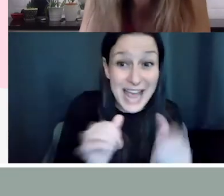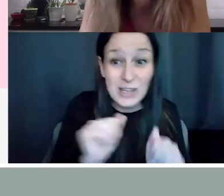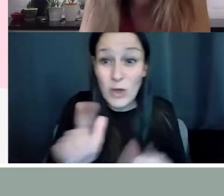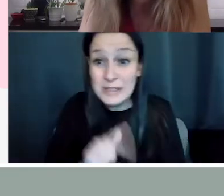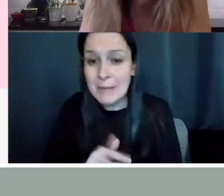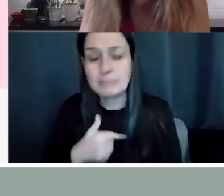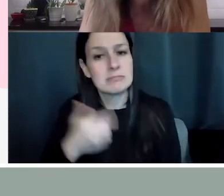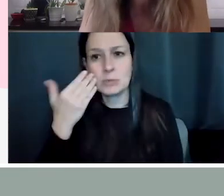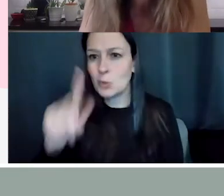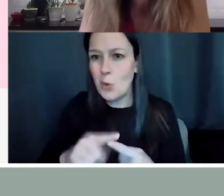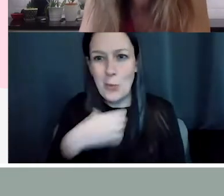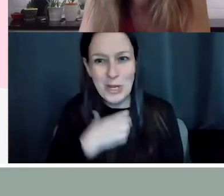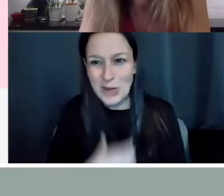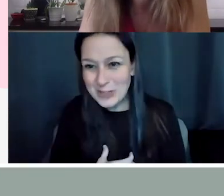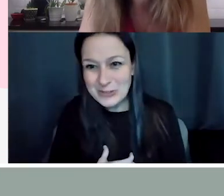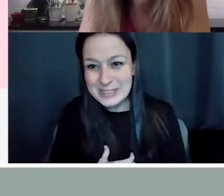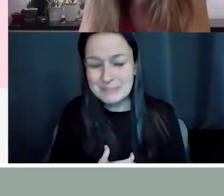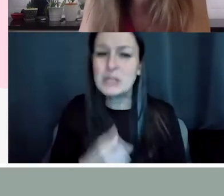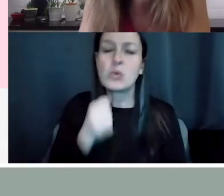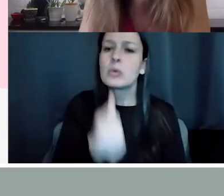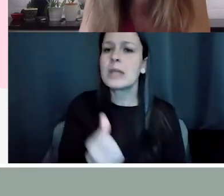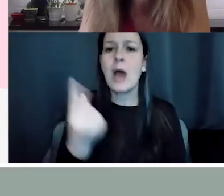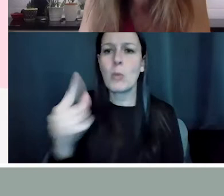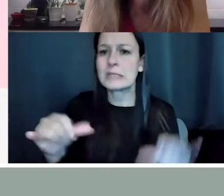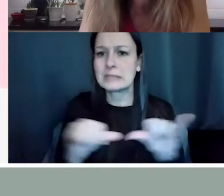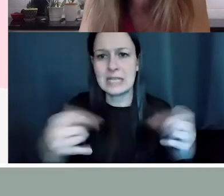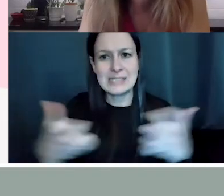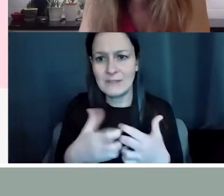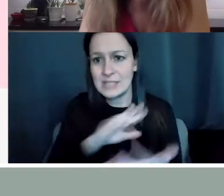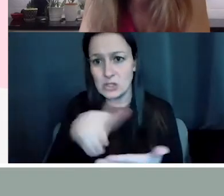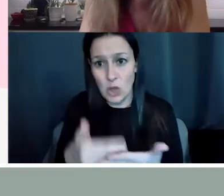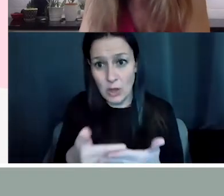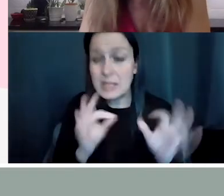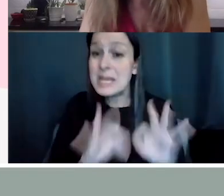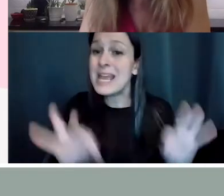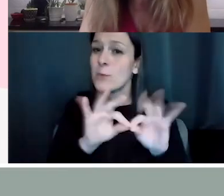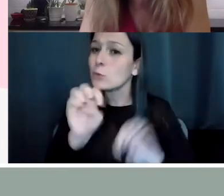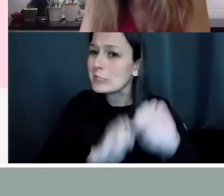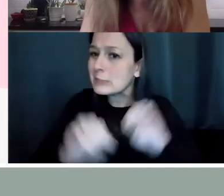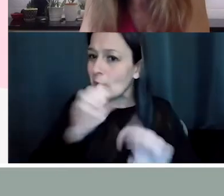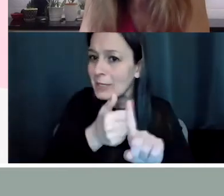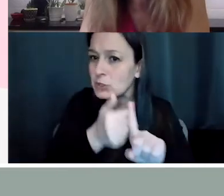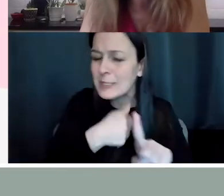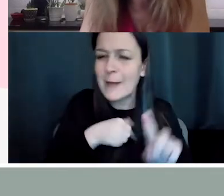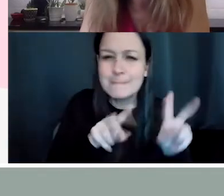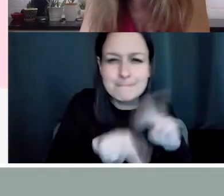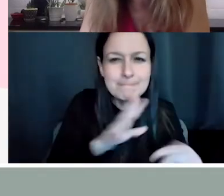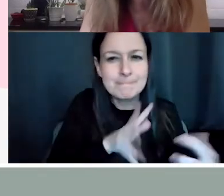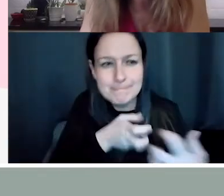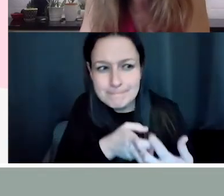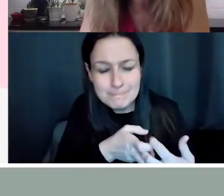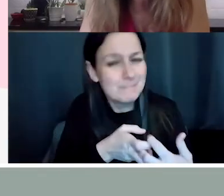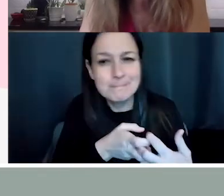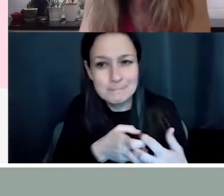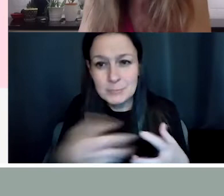you're hungry. So there's not a one size fits all. It's actually important to experiment and kind of see what feels better in